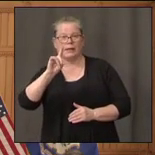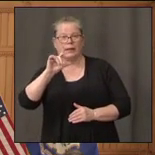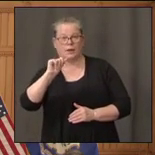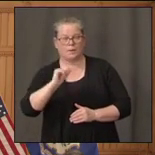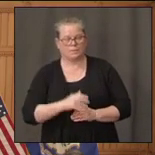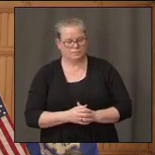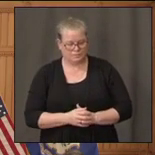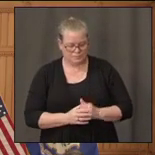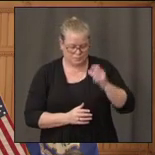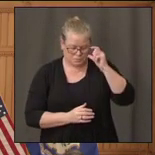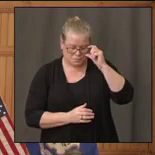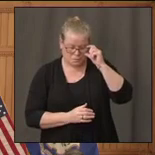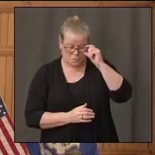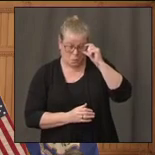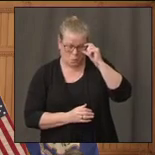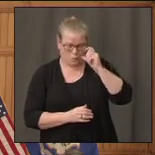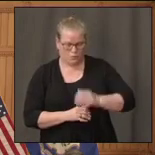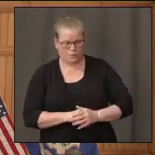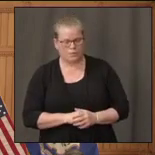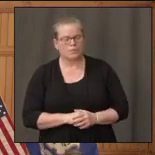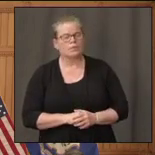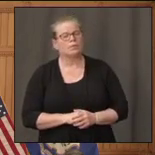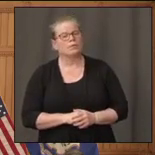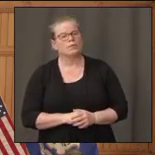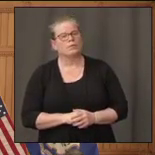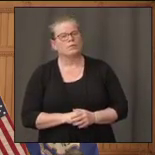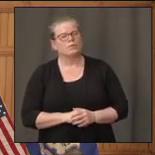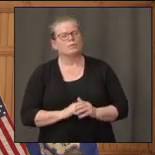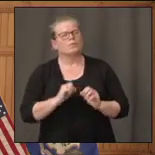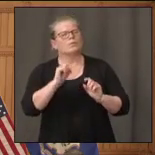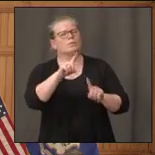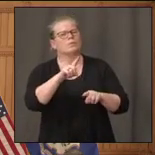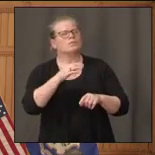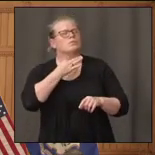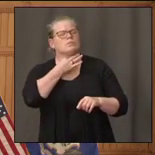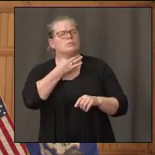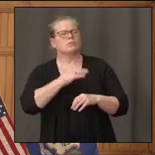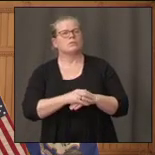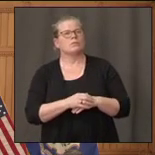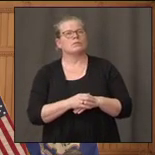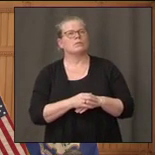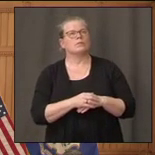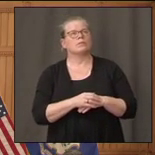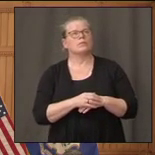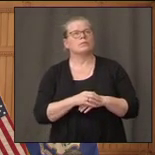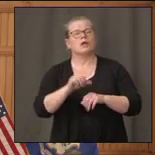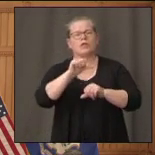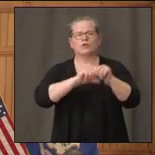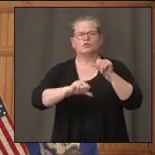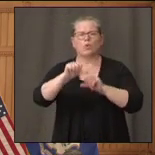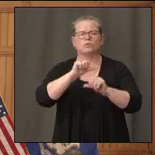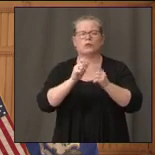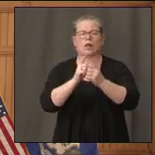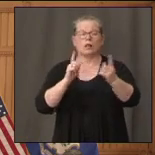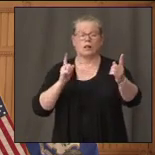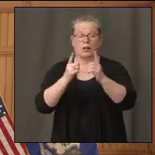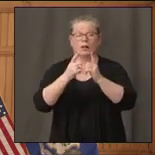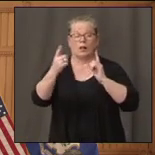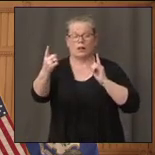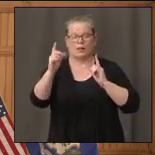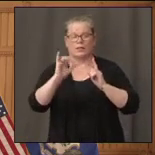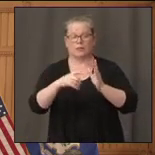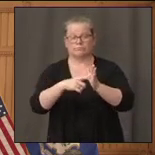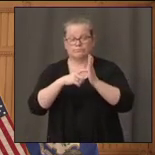When it comes to enforcing social distancing and just safe practices at businesses, you said luckily over the weekend it seemed things